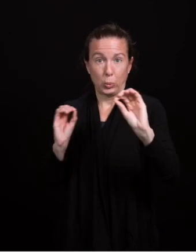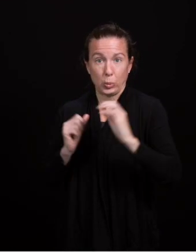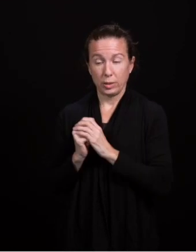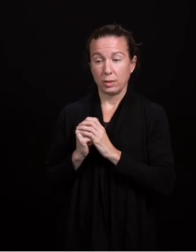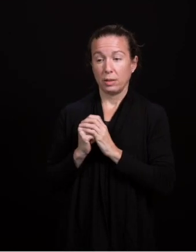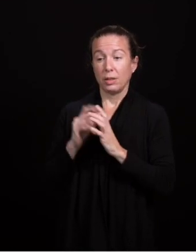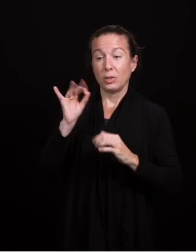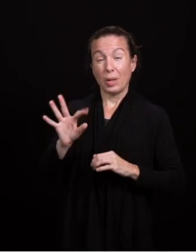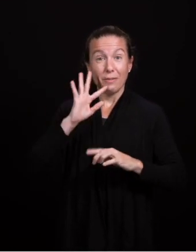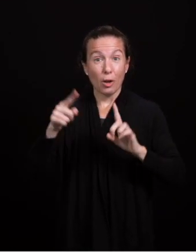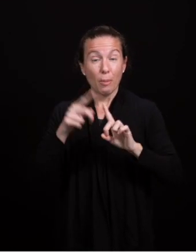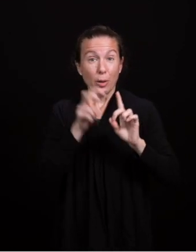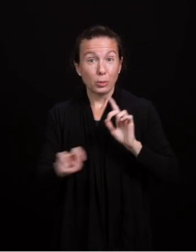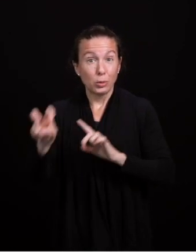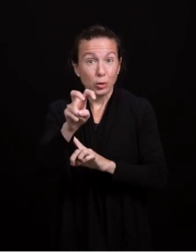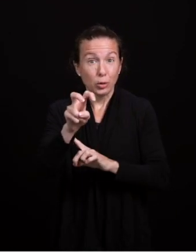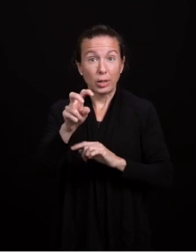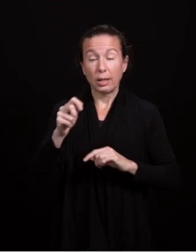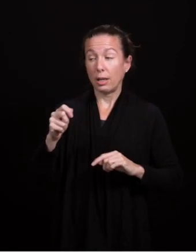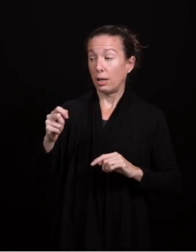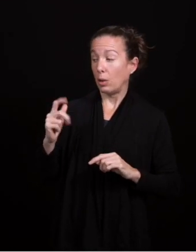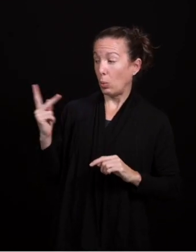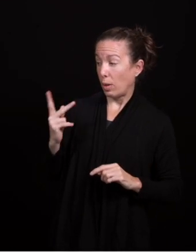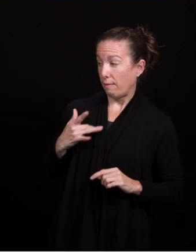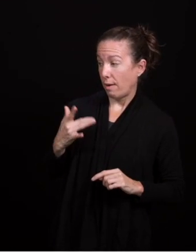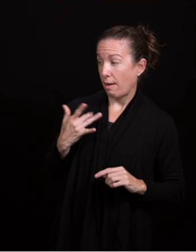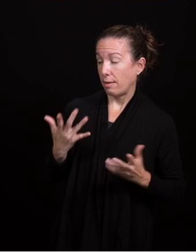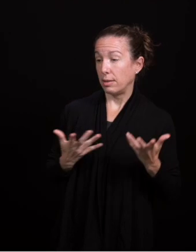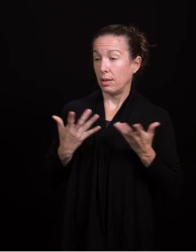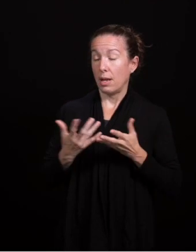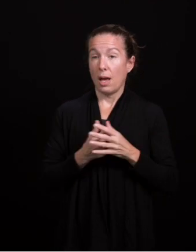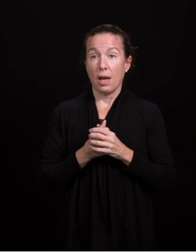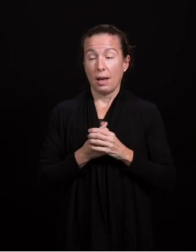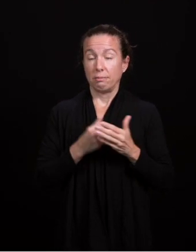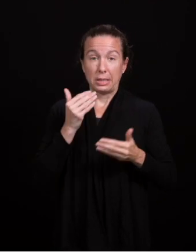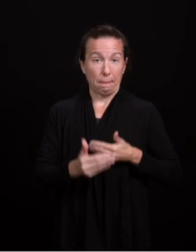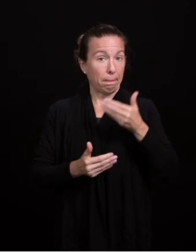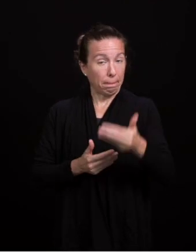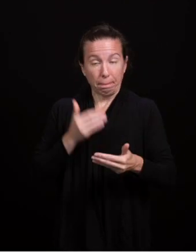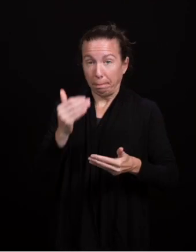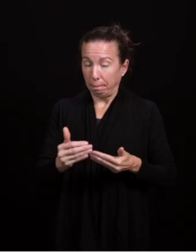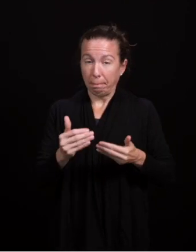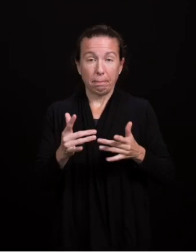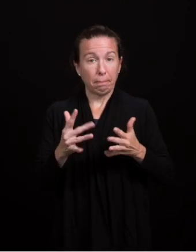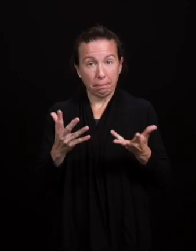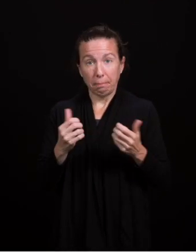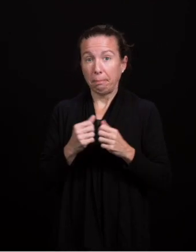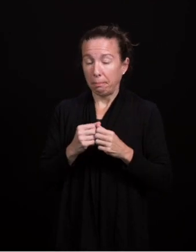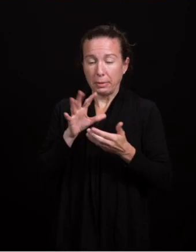journey, we just kind of did it step by step and sort of relied